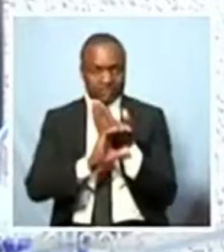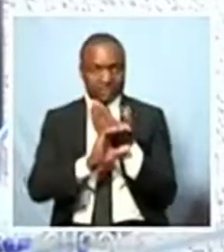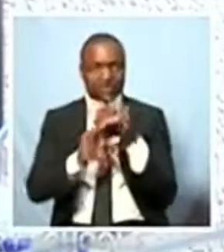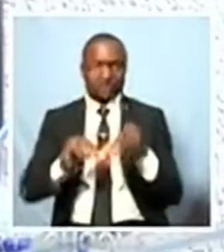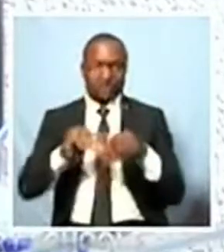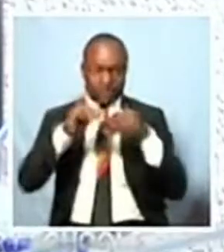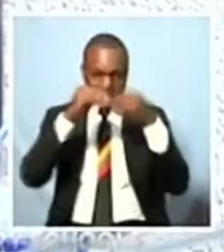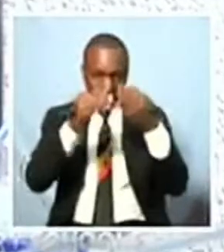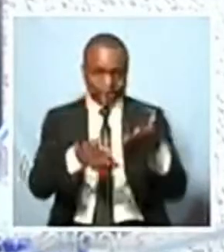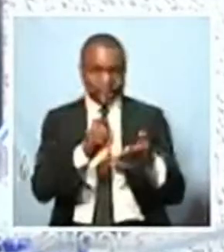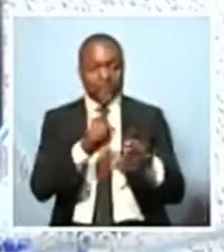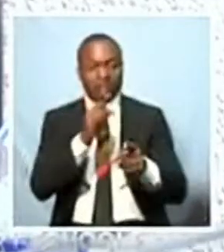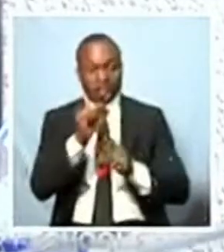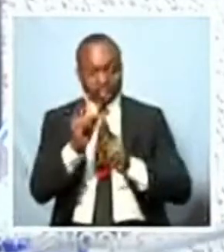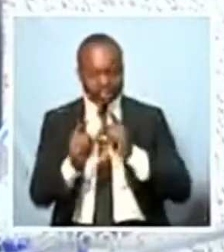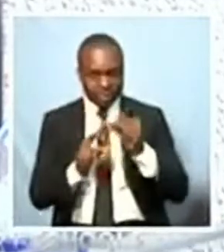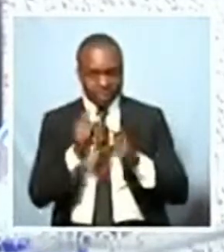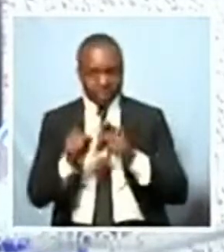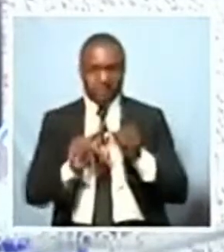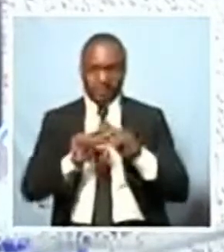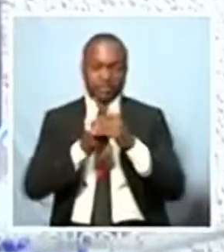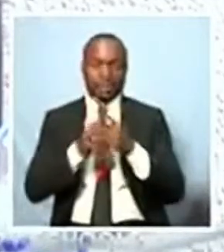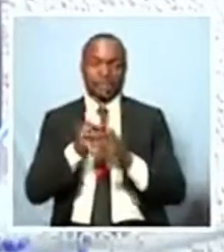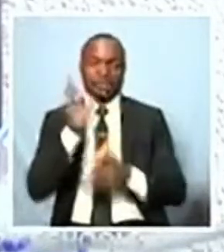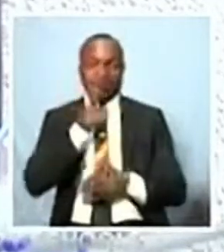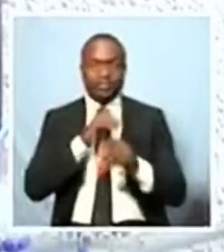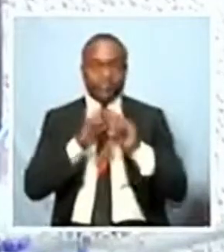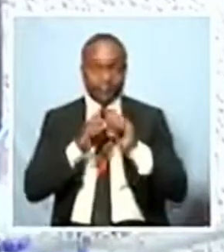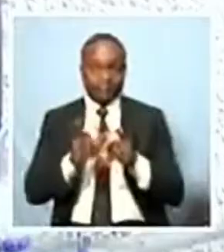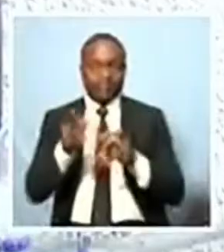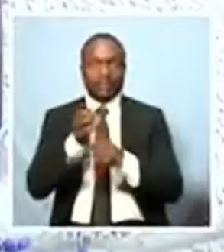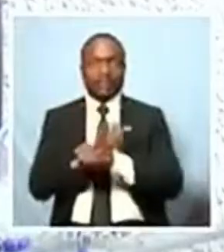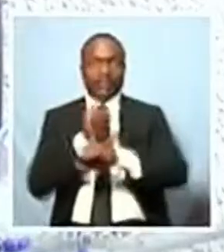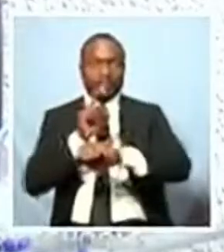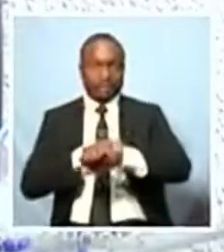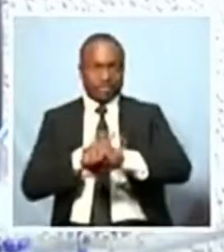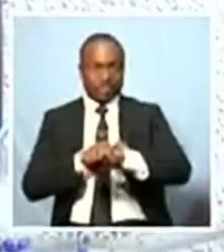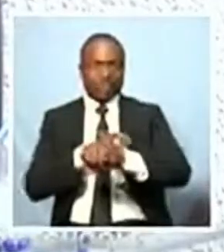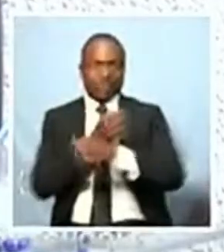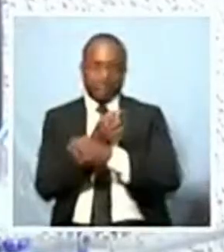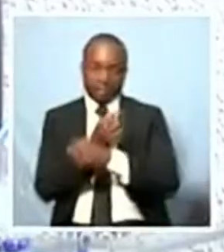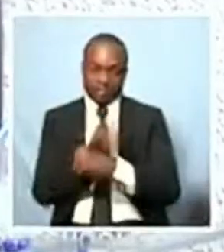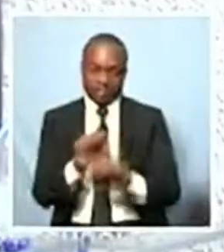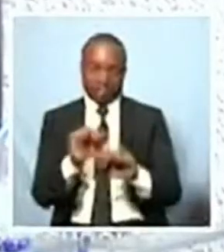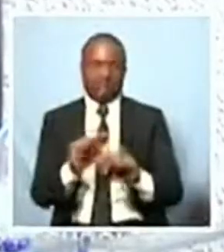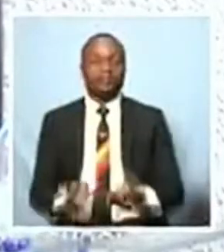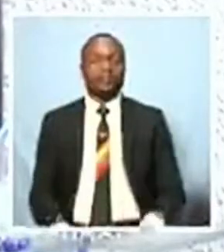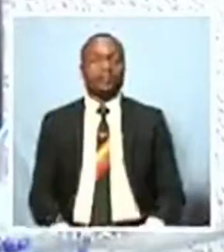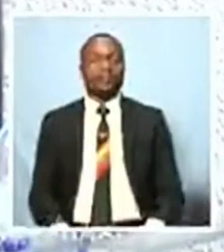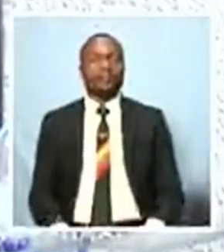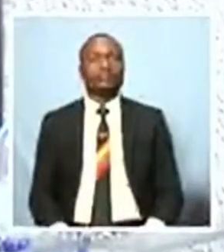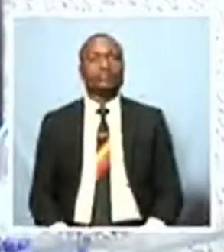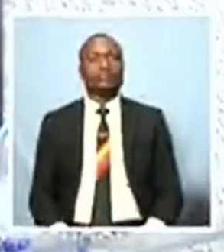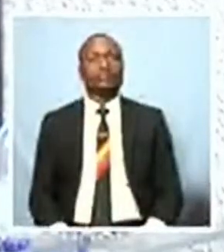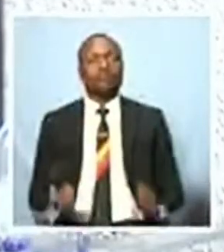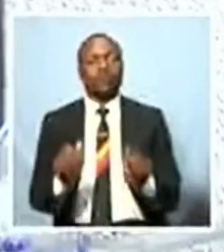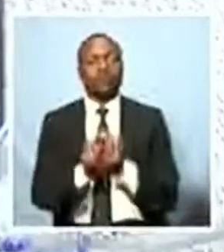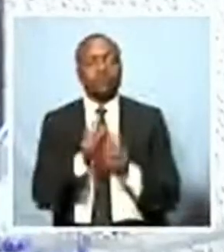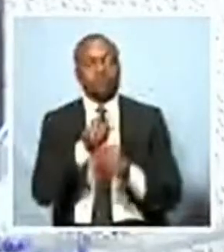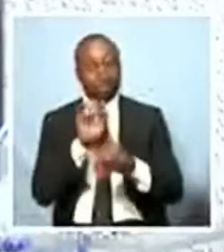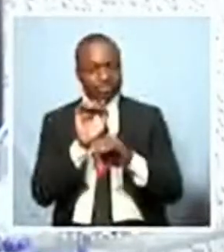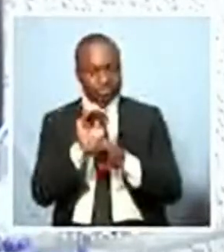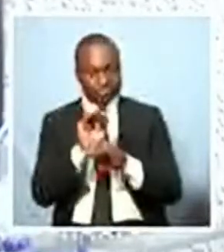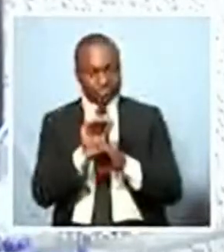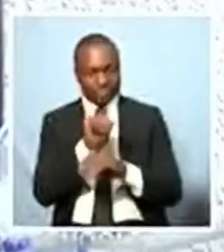deliver it. That process has begun, but it takes time to settle. With that comment, that